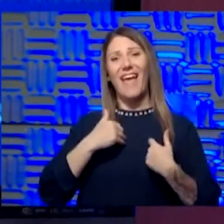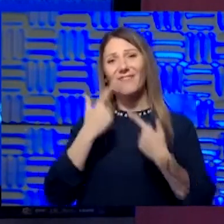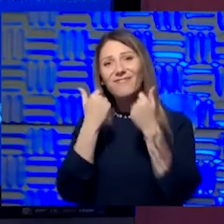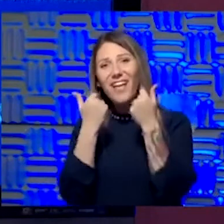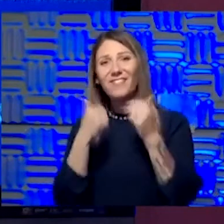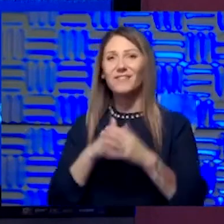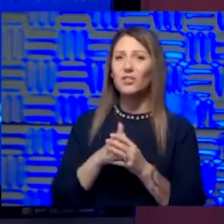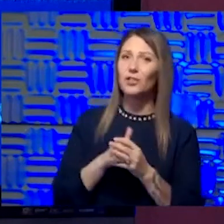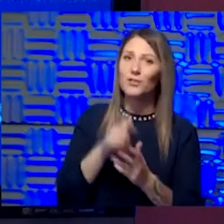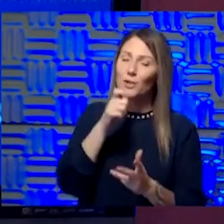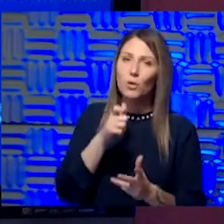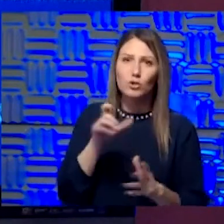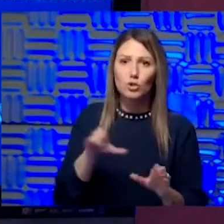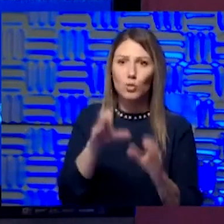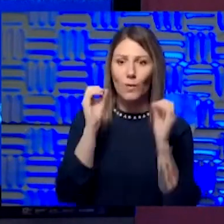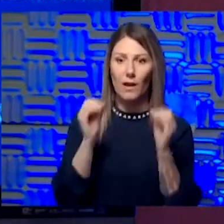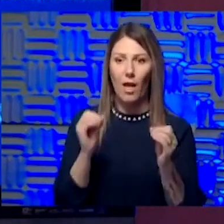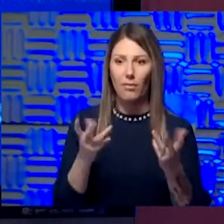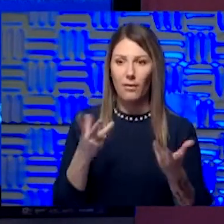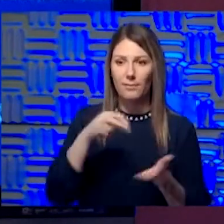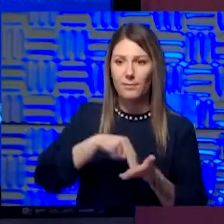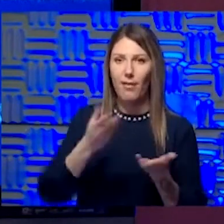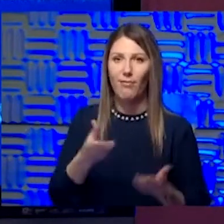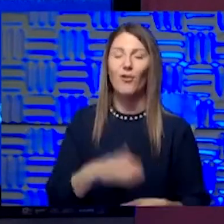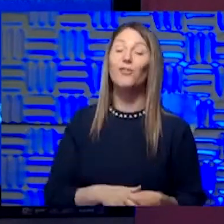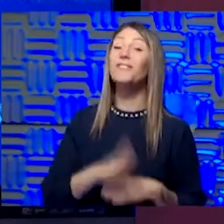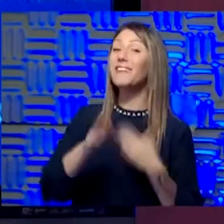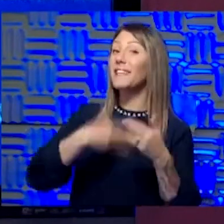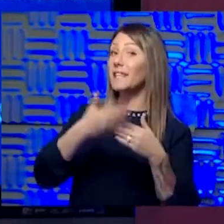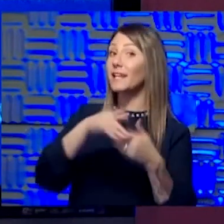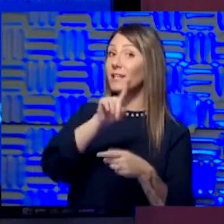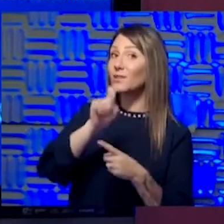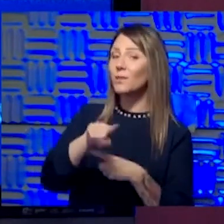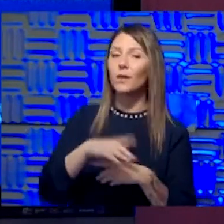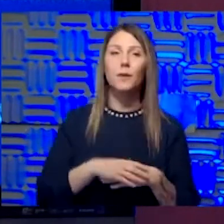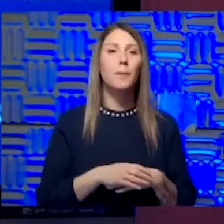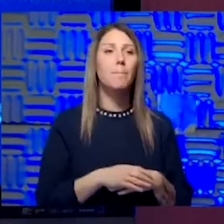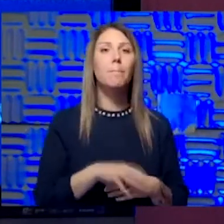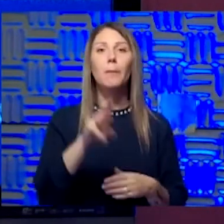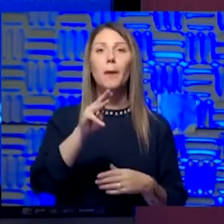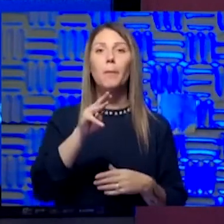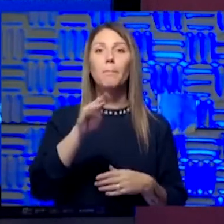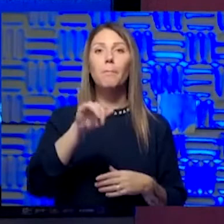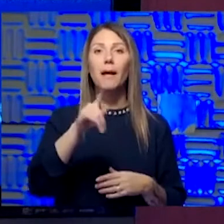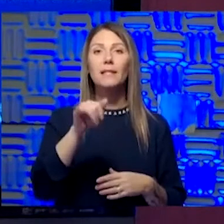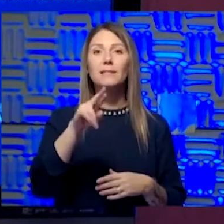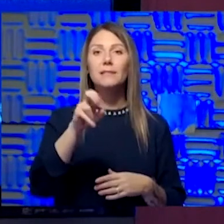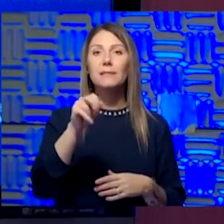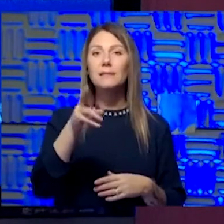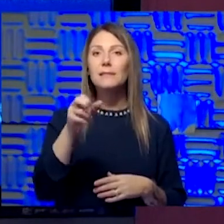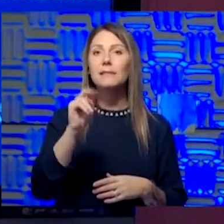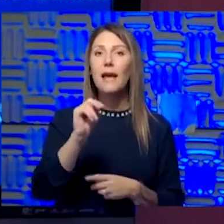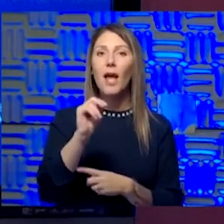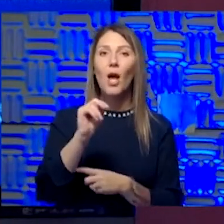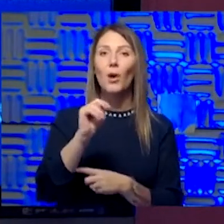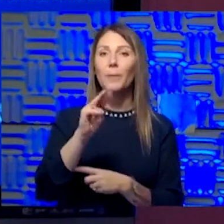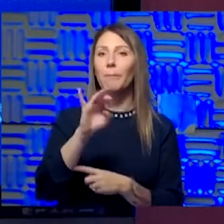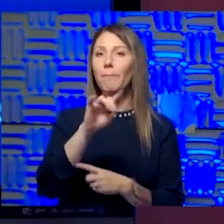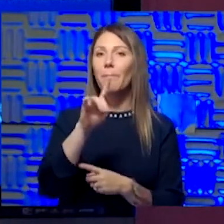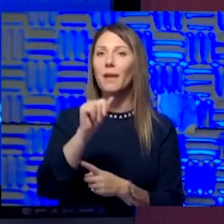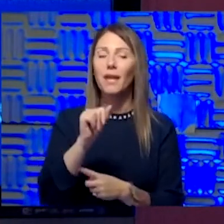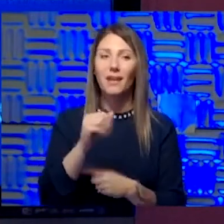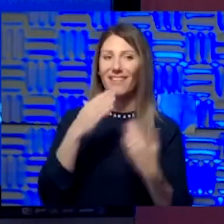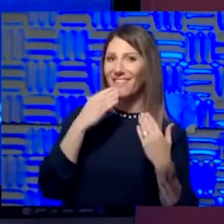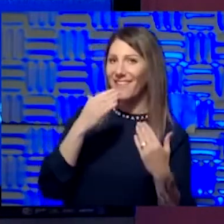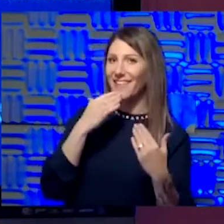good. Mm-hmm. All right, next question. MyTown Media, Larry Pierce, thanks for taking my question, sir. Speaking of